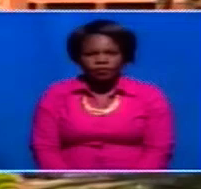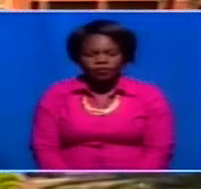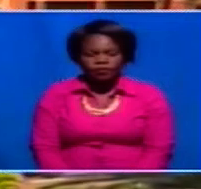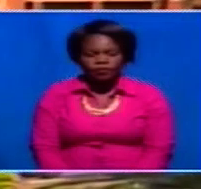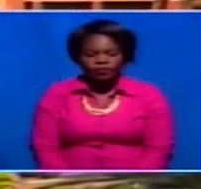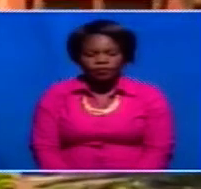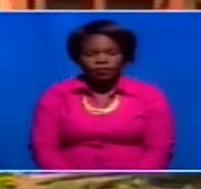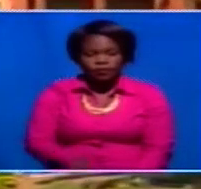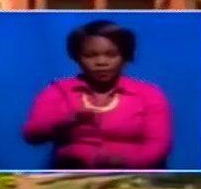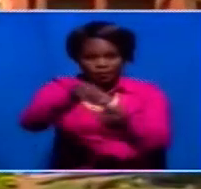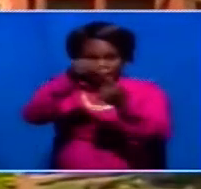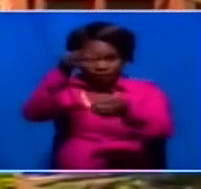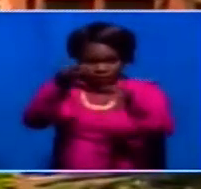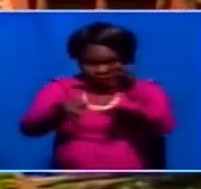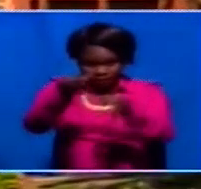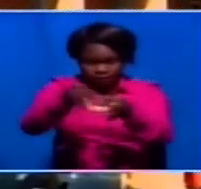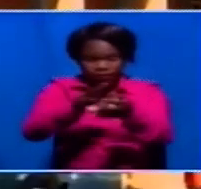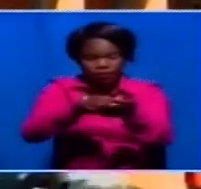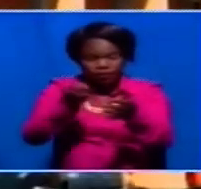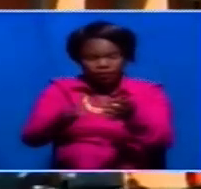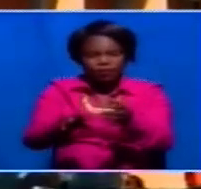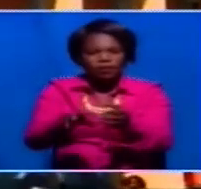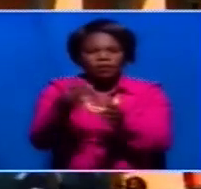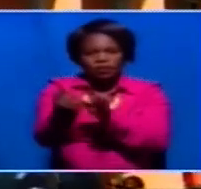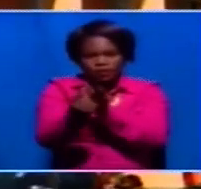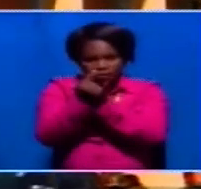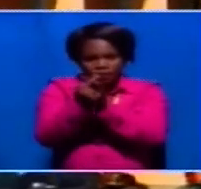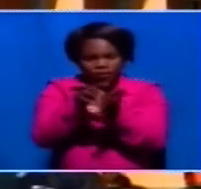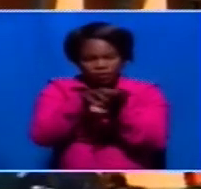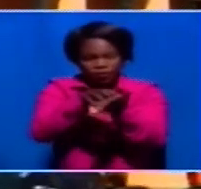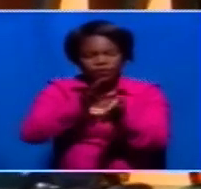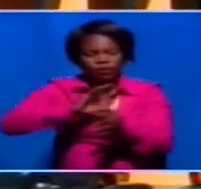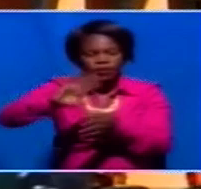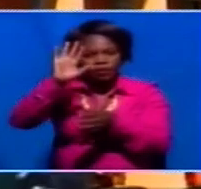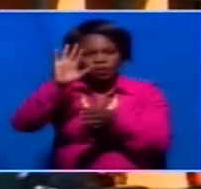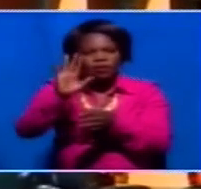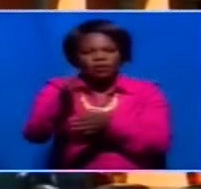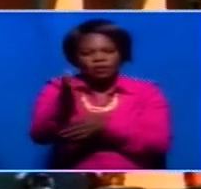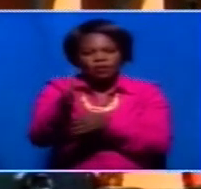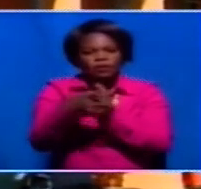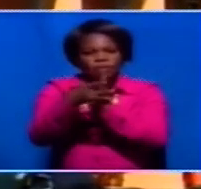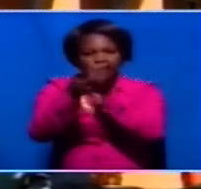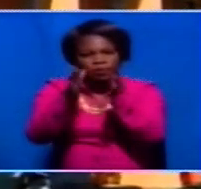The Supreme Court dismisses the appeal case by UPND leader Hakainde Hichilema.